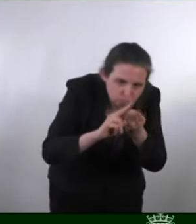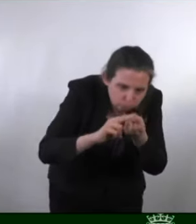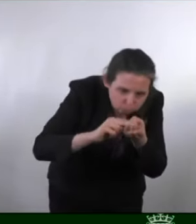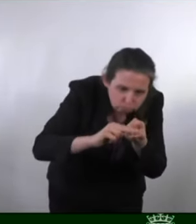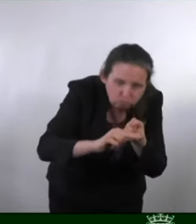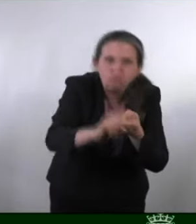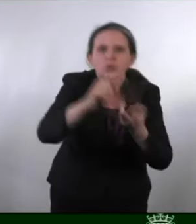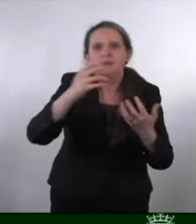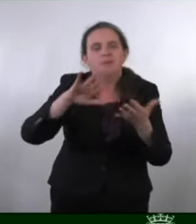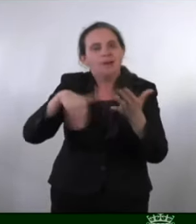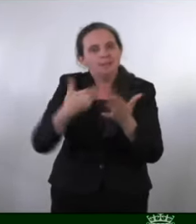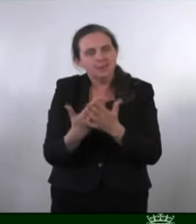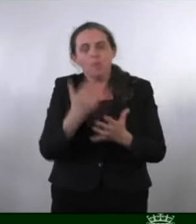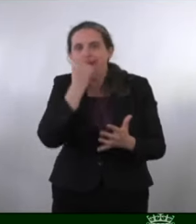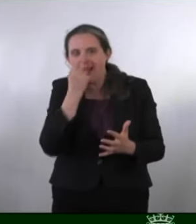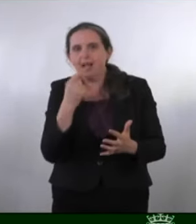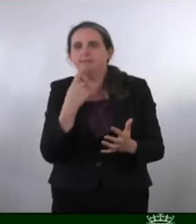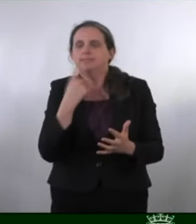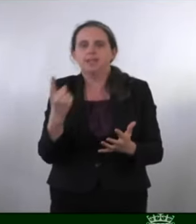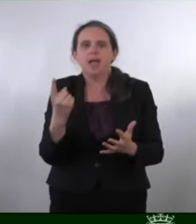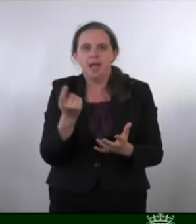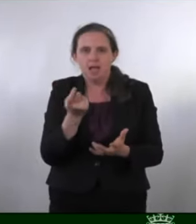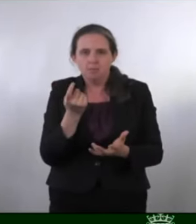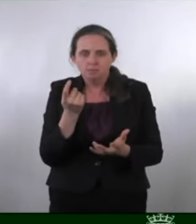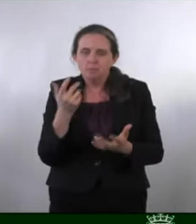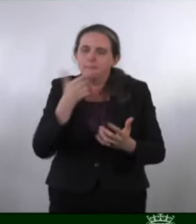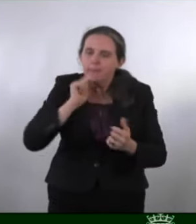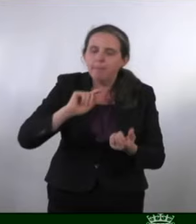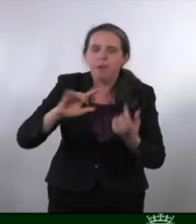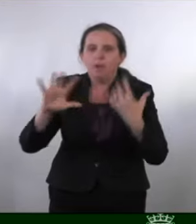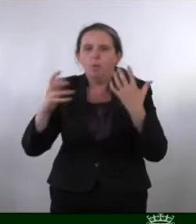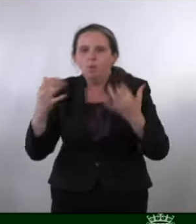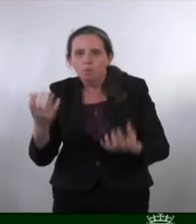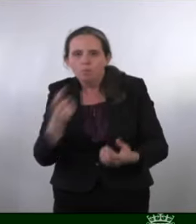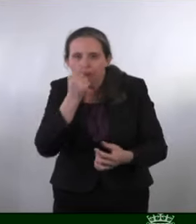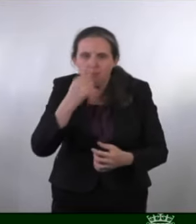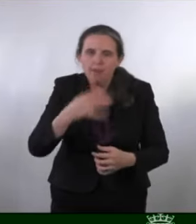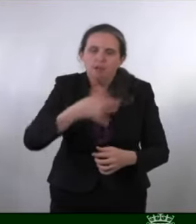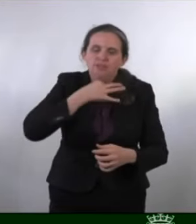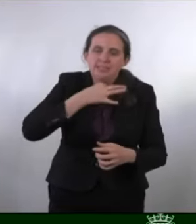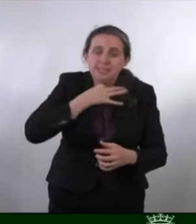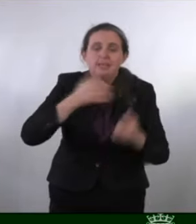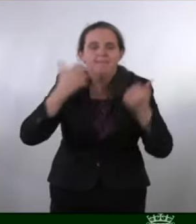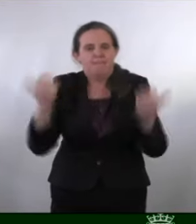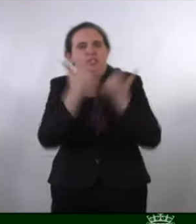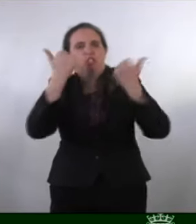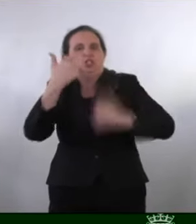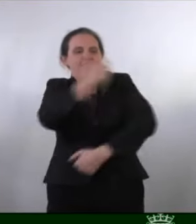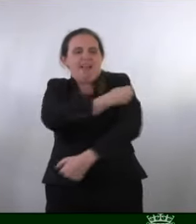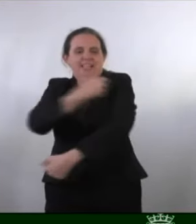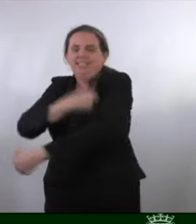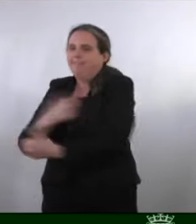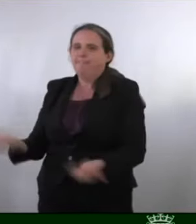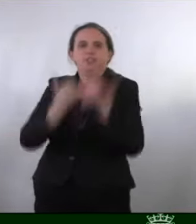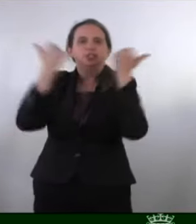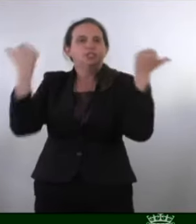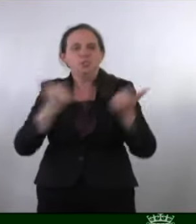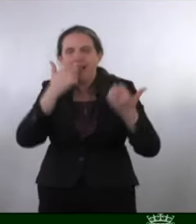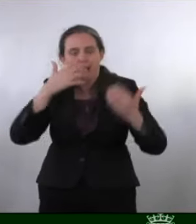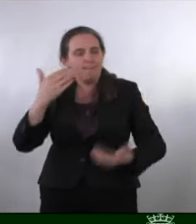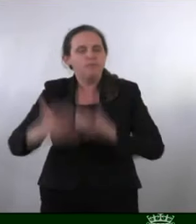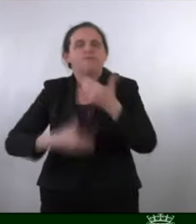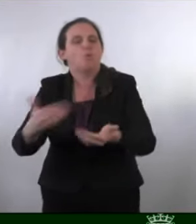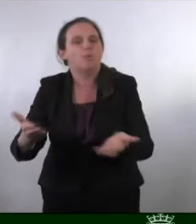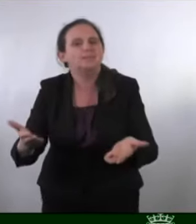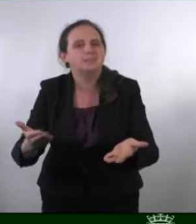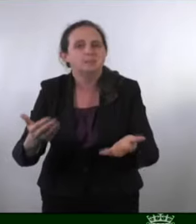time as we're able to say that all those who are vulnerable have been vaccinated, and we can move forward and go